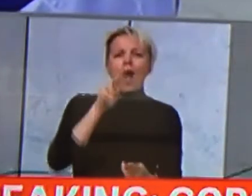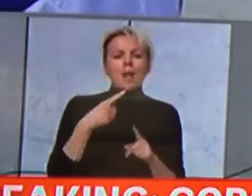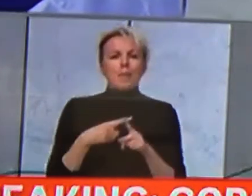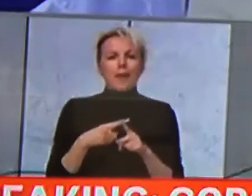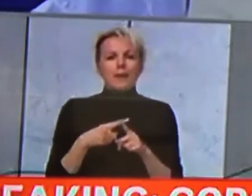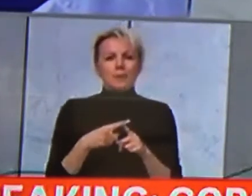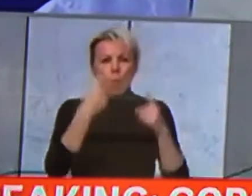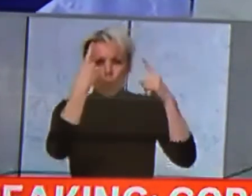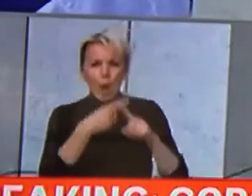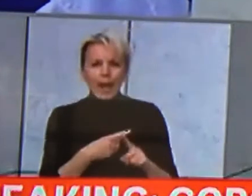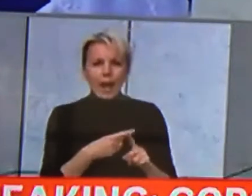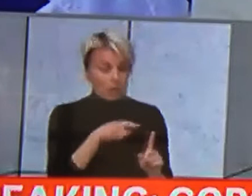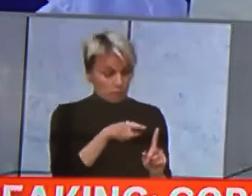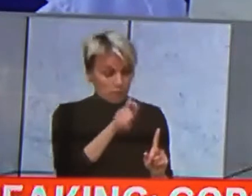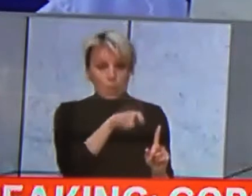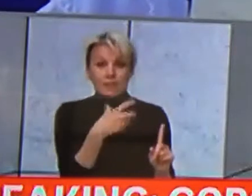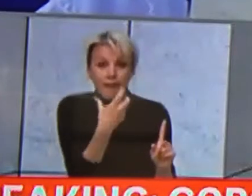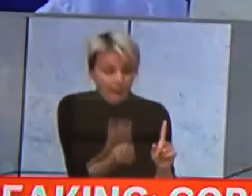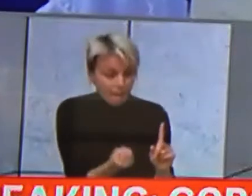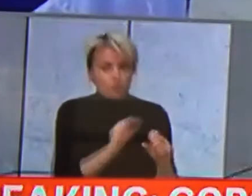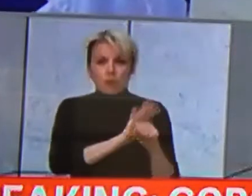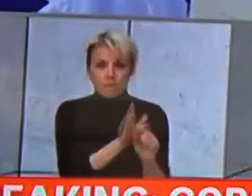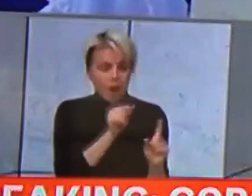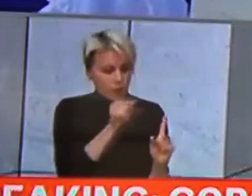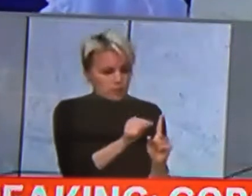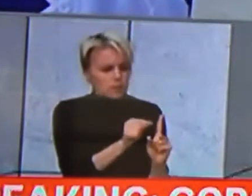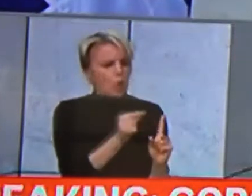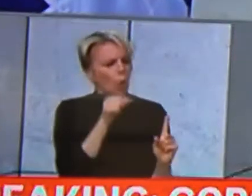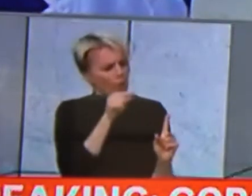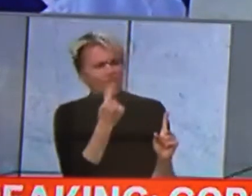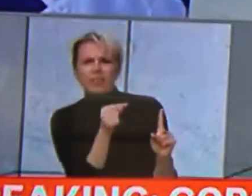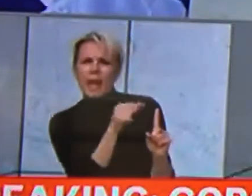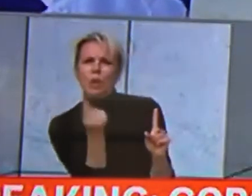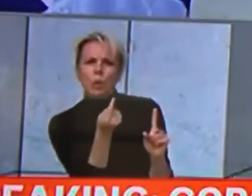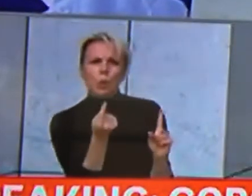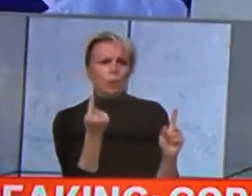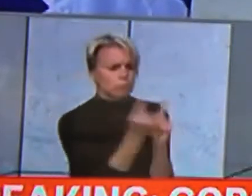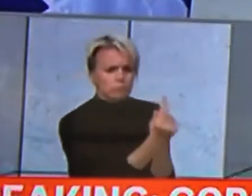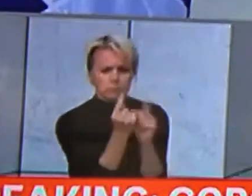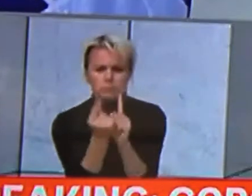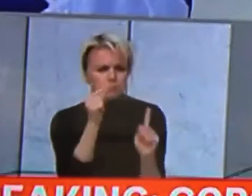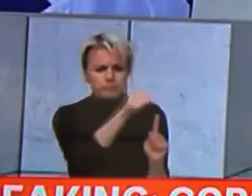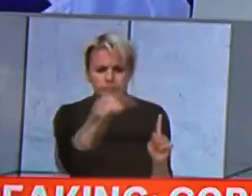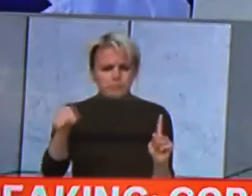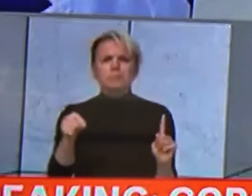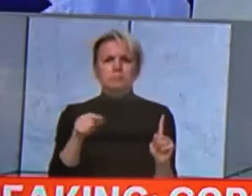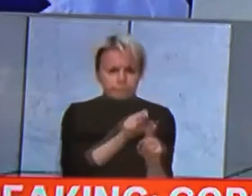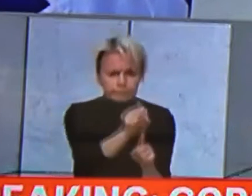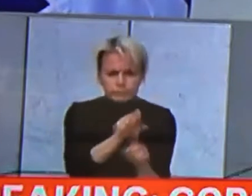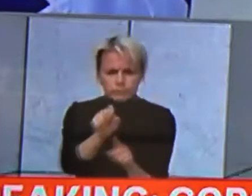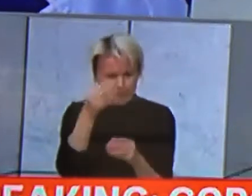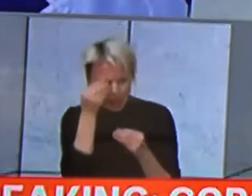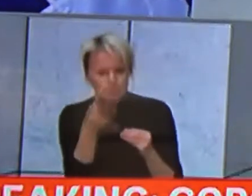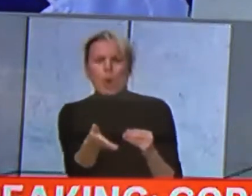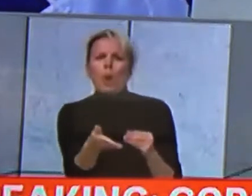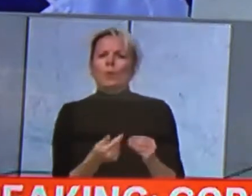Forces, as have the states themselves, in recruiting large numbers of people to do the contact tracing to get on top of this. Self-isolation